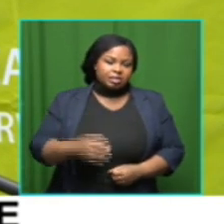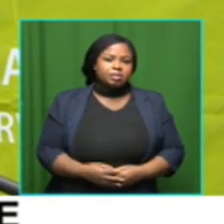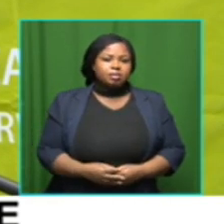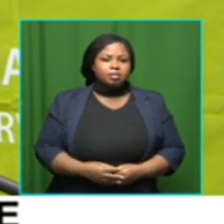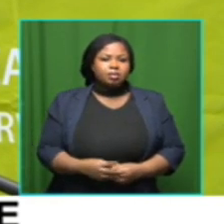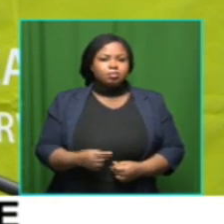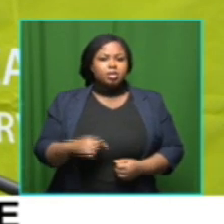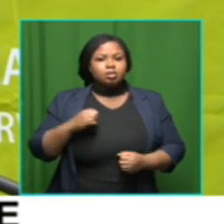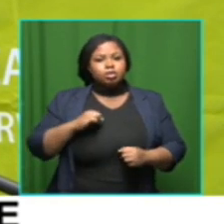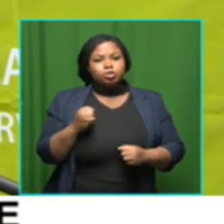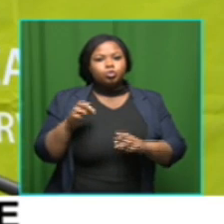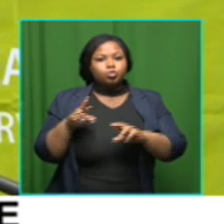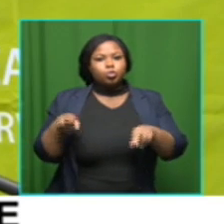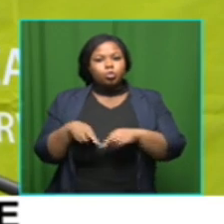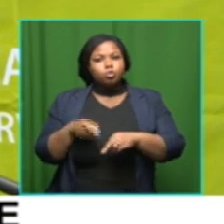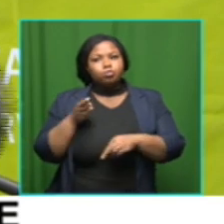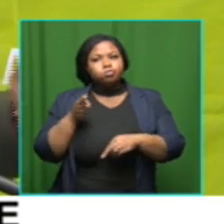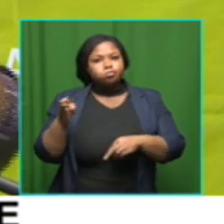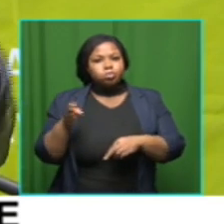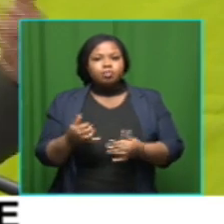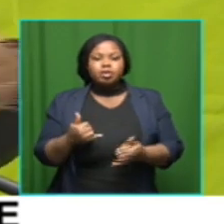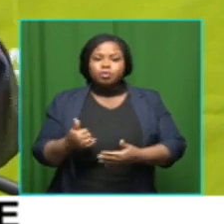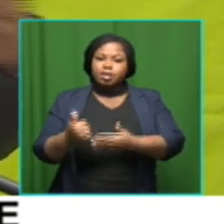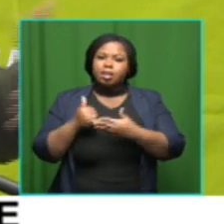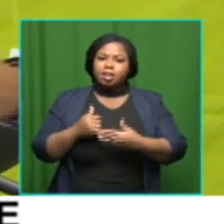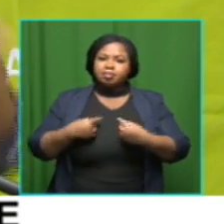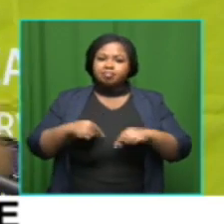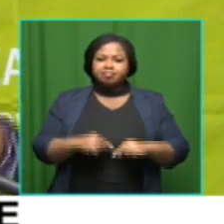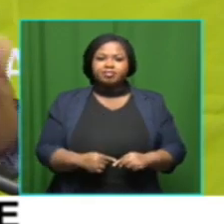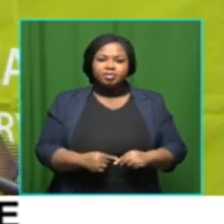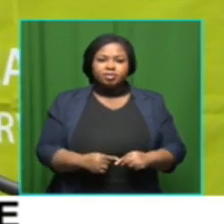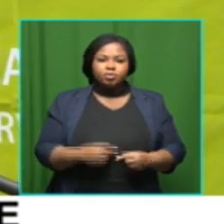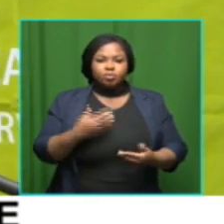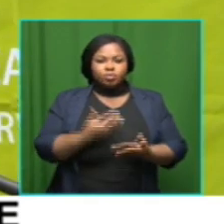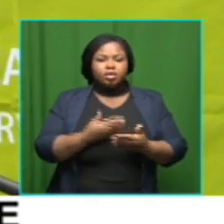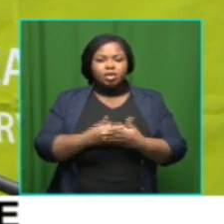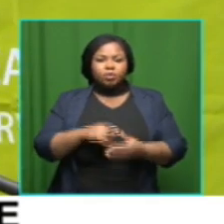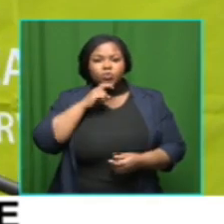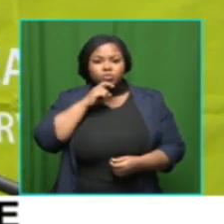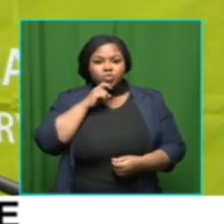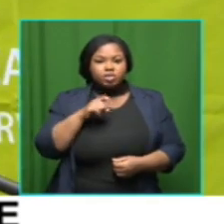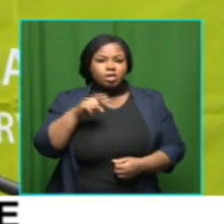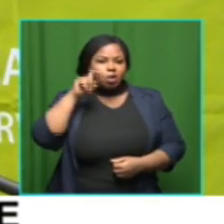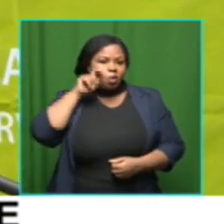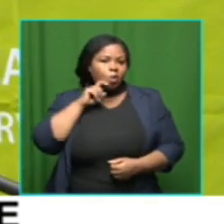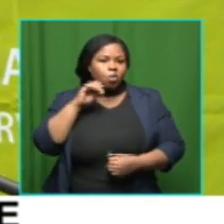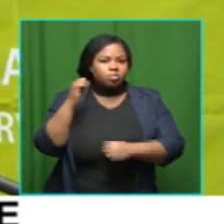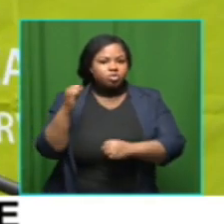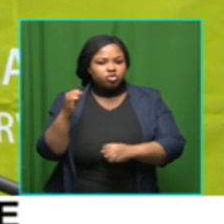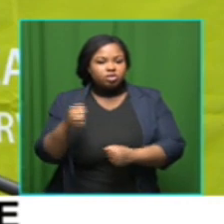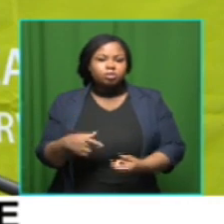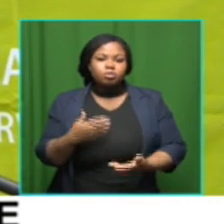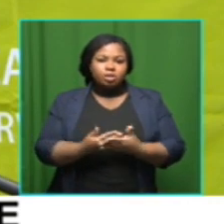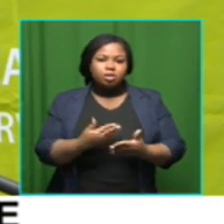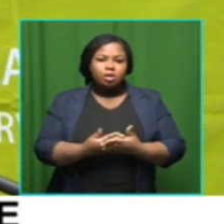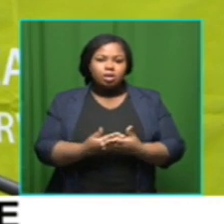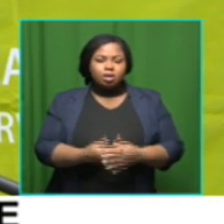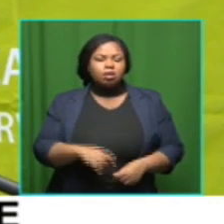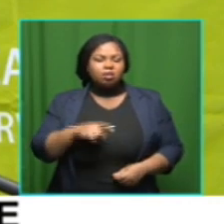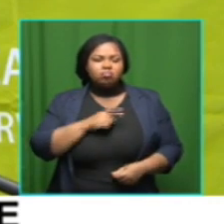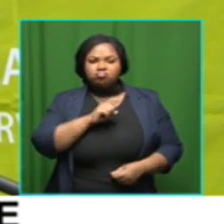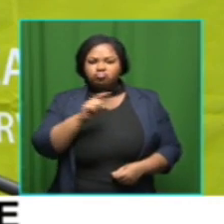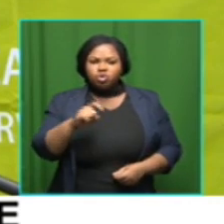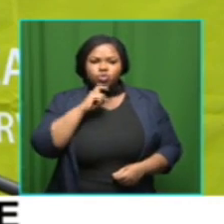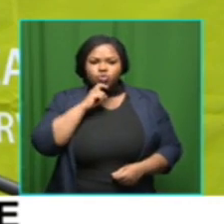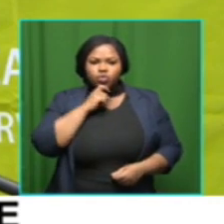put up in the storeroom. So now it helps us to even take out those machines and create our own capacity. You know, there are hospitals